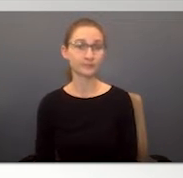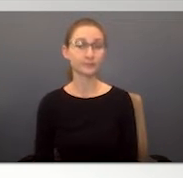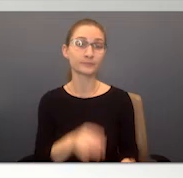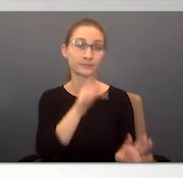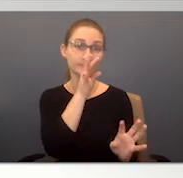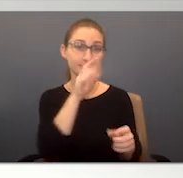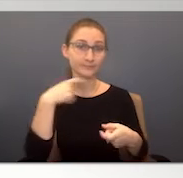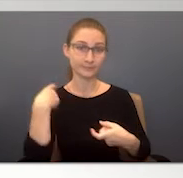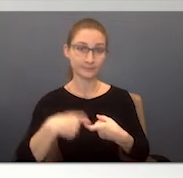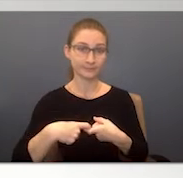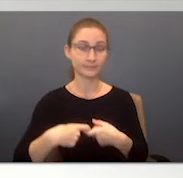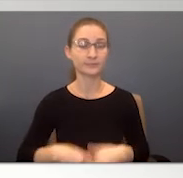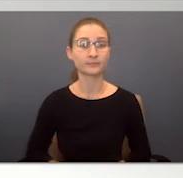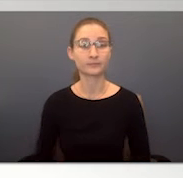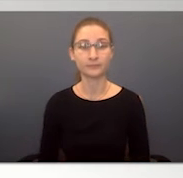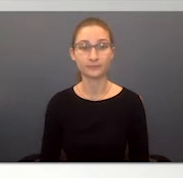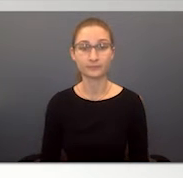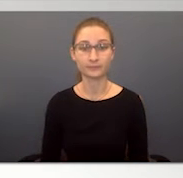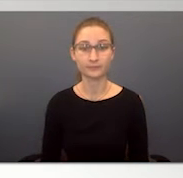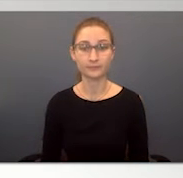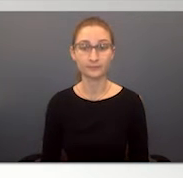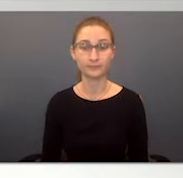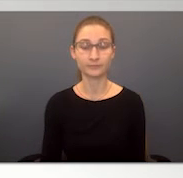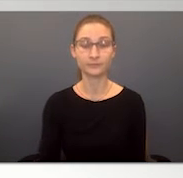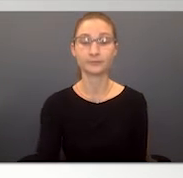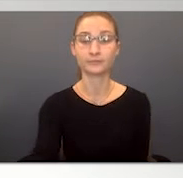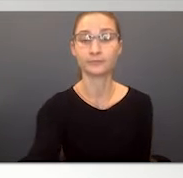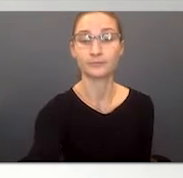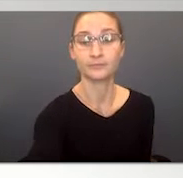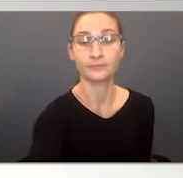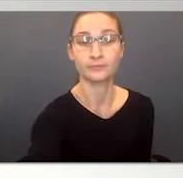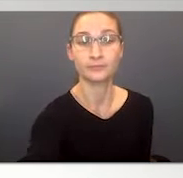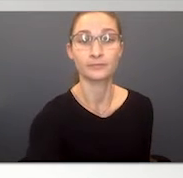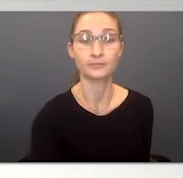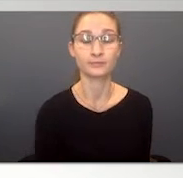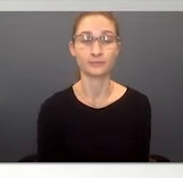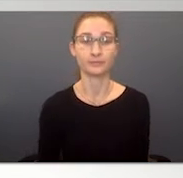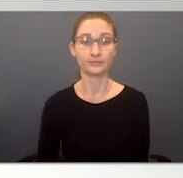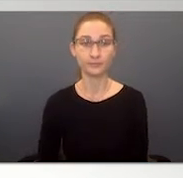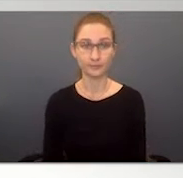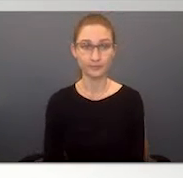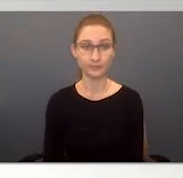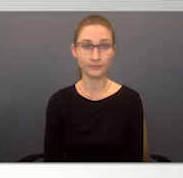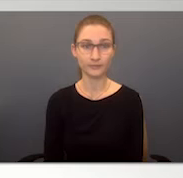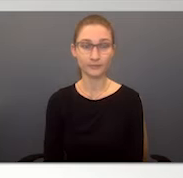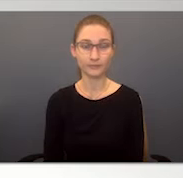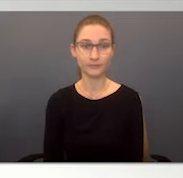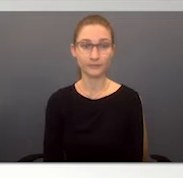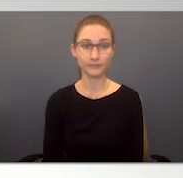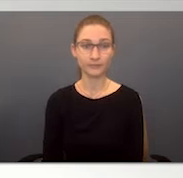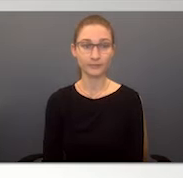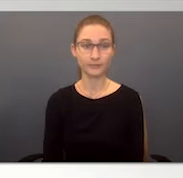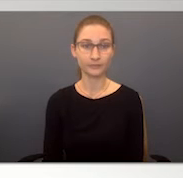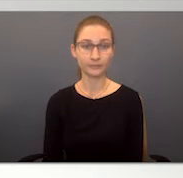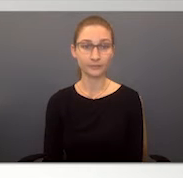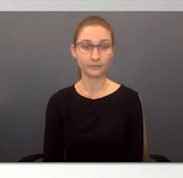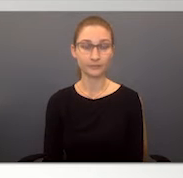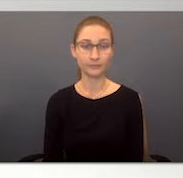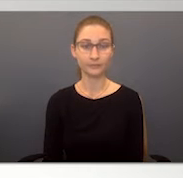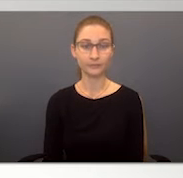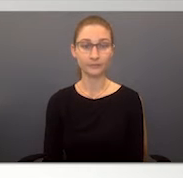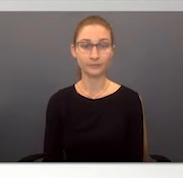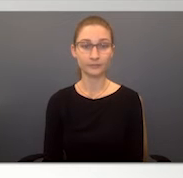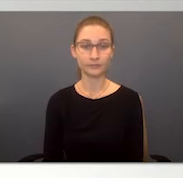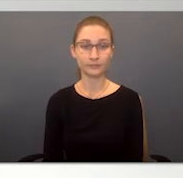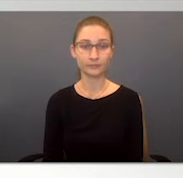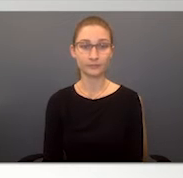y pilas y las provisiones relacionadas a los incapacitados, los medicamentos para los